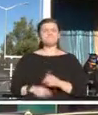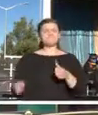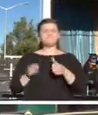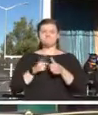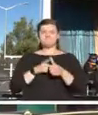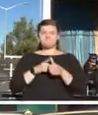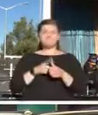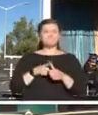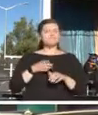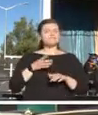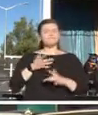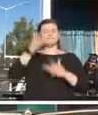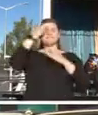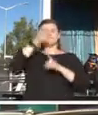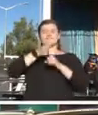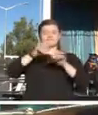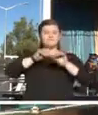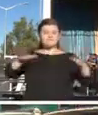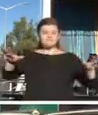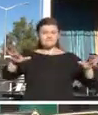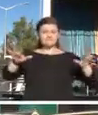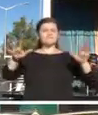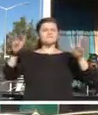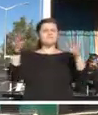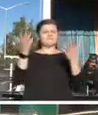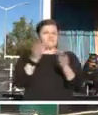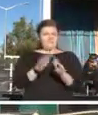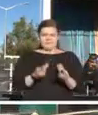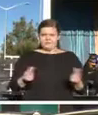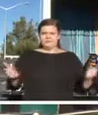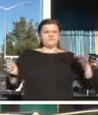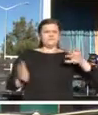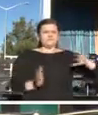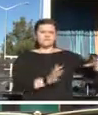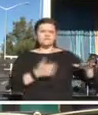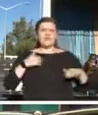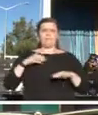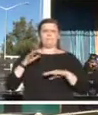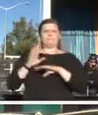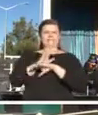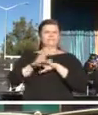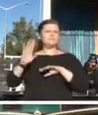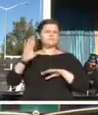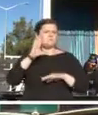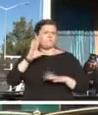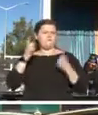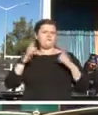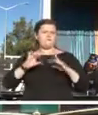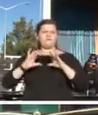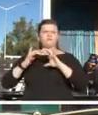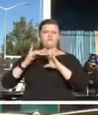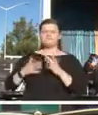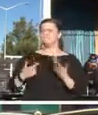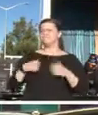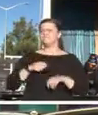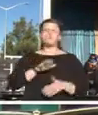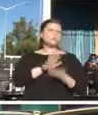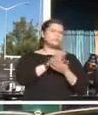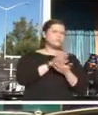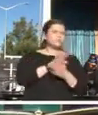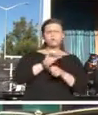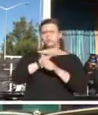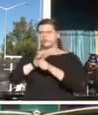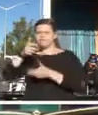this pandemic, we will all likely be doing more of our business virtually, whether it's school, work, or